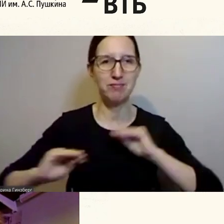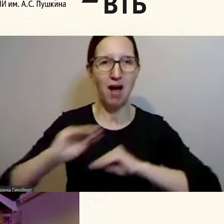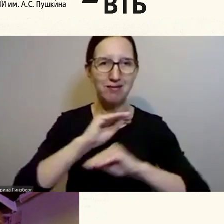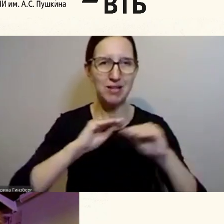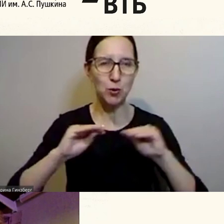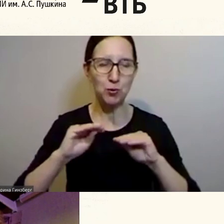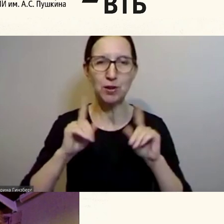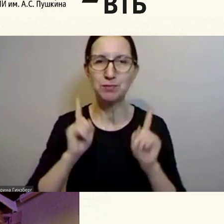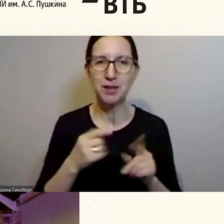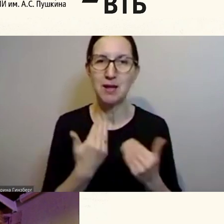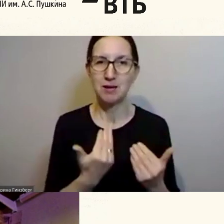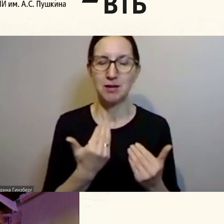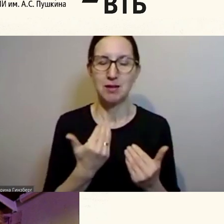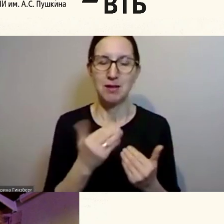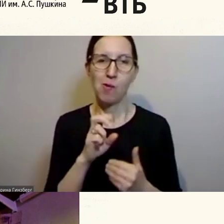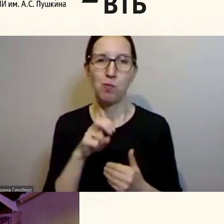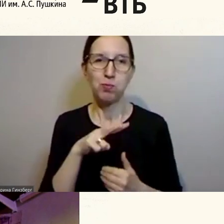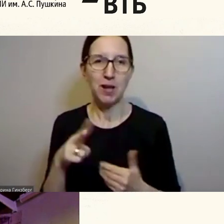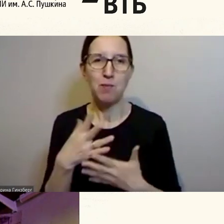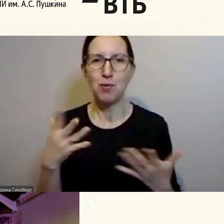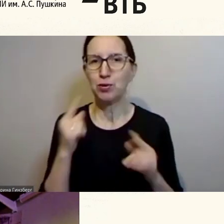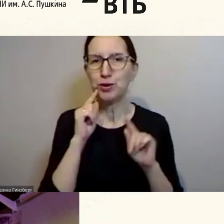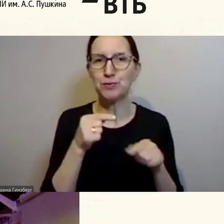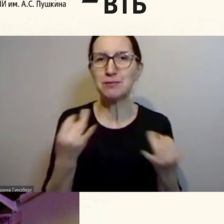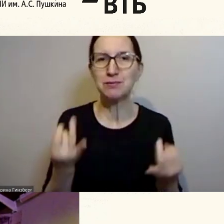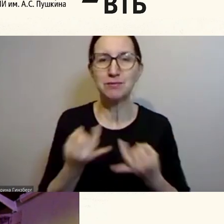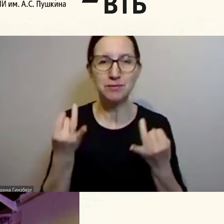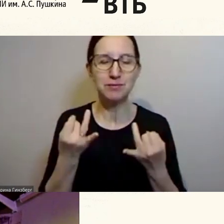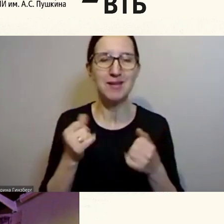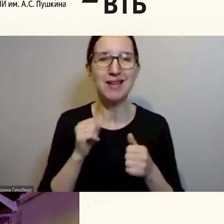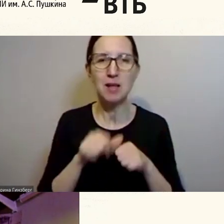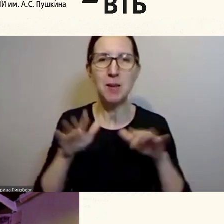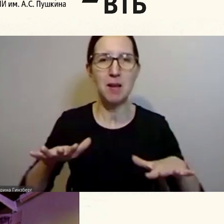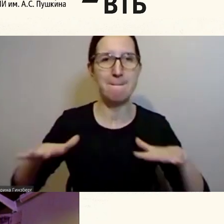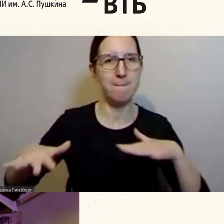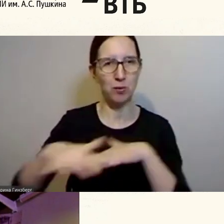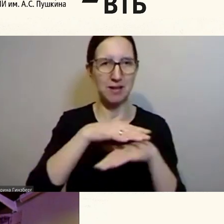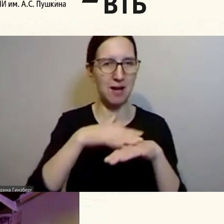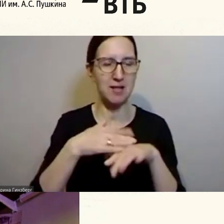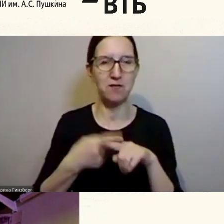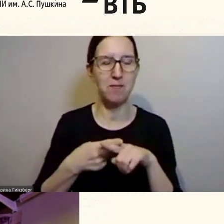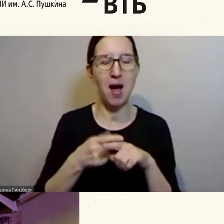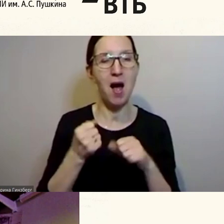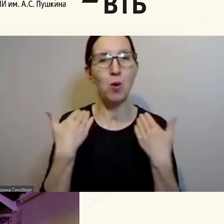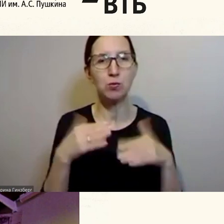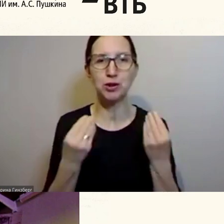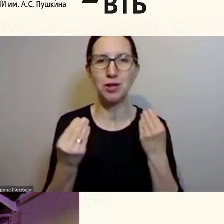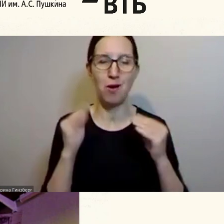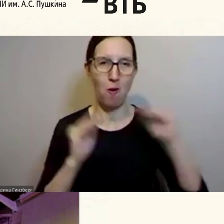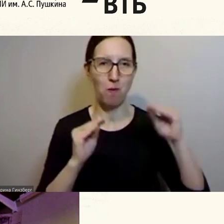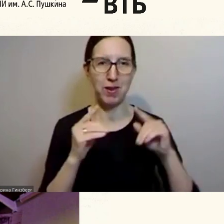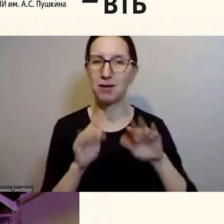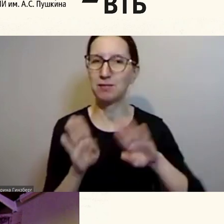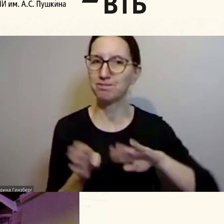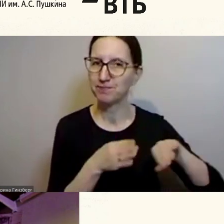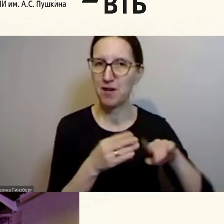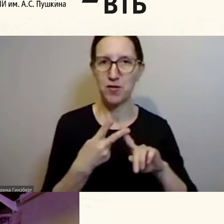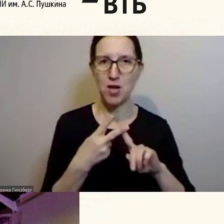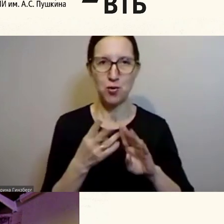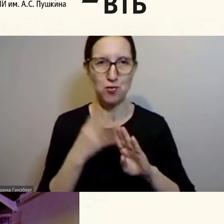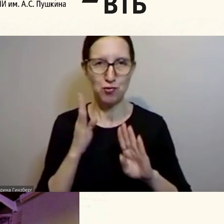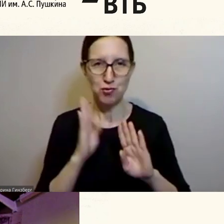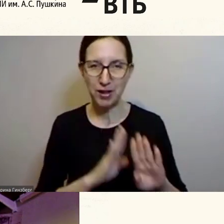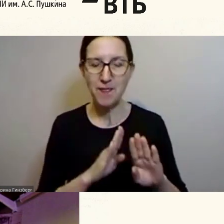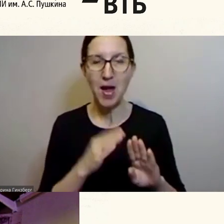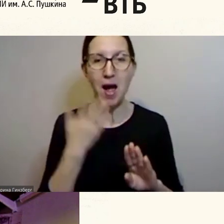space rather than the object. When Bill lived in Florence in the early 70s, instead of